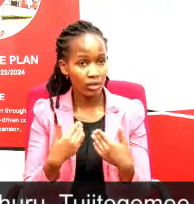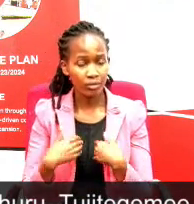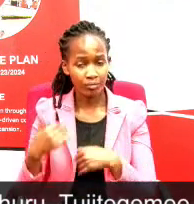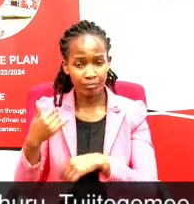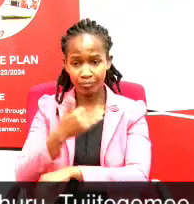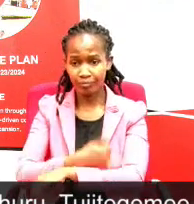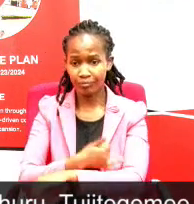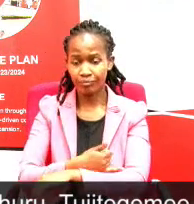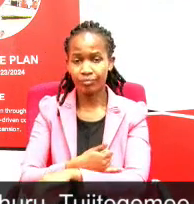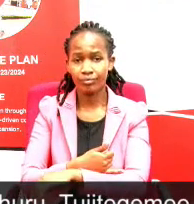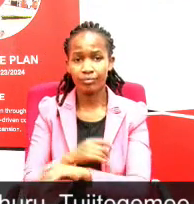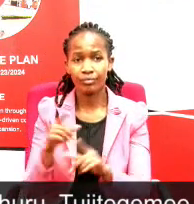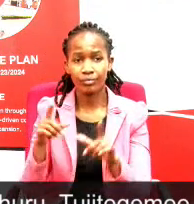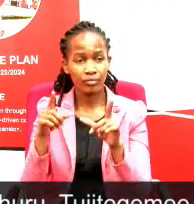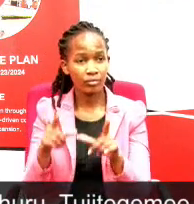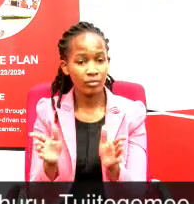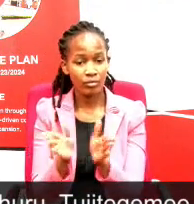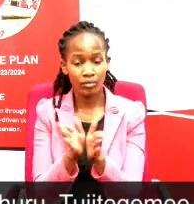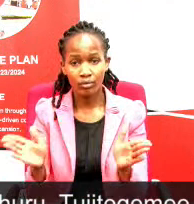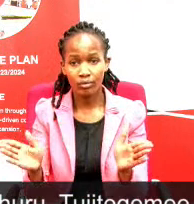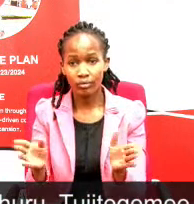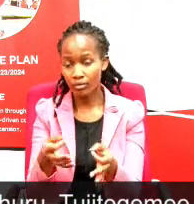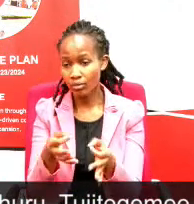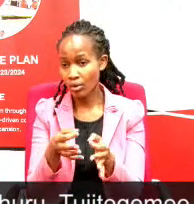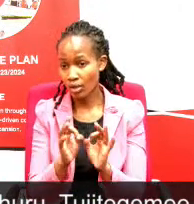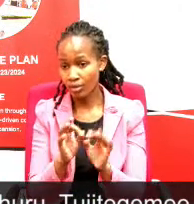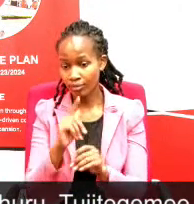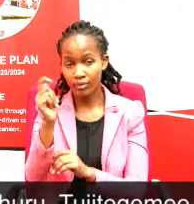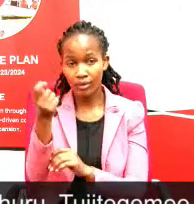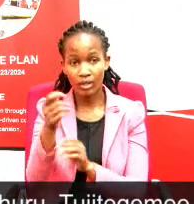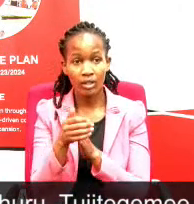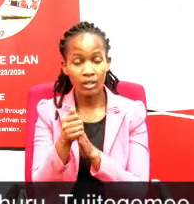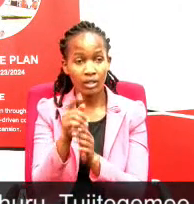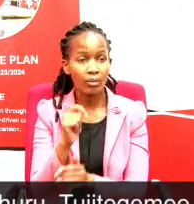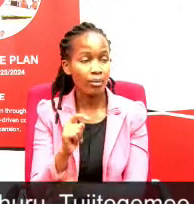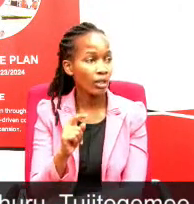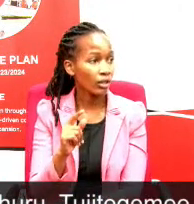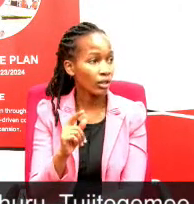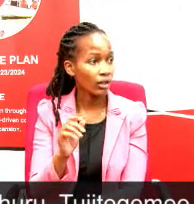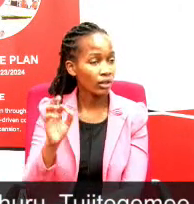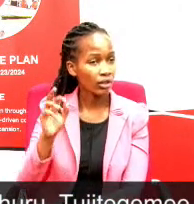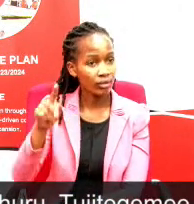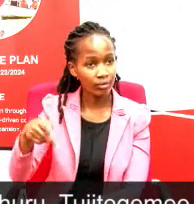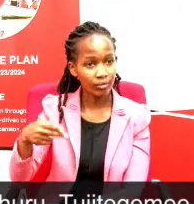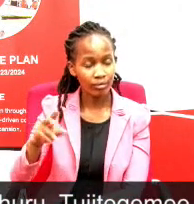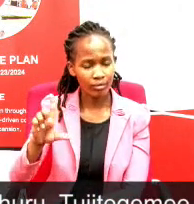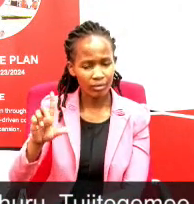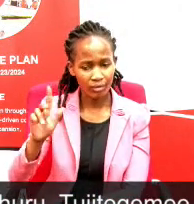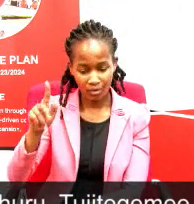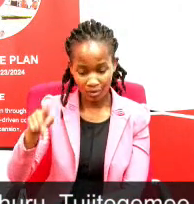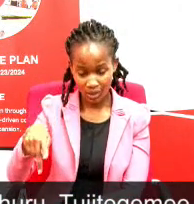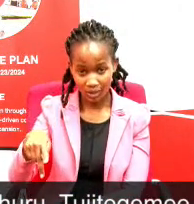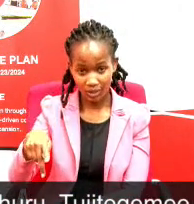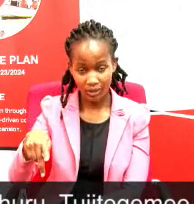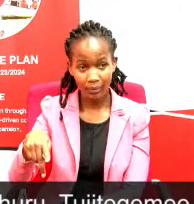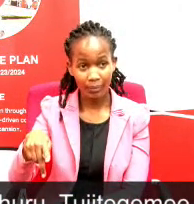of Certified Public Accountants of Kenya, ISPAC, led by FCPA Philip Muema,